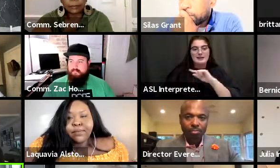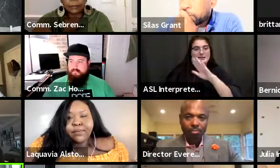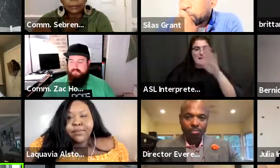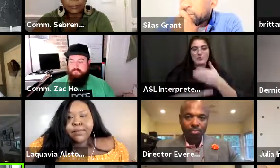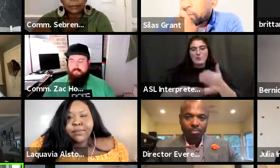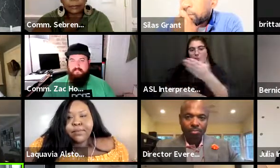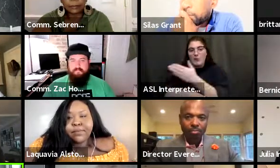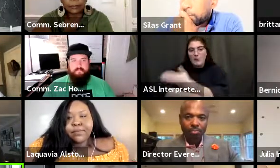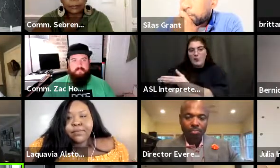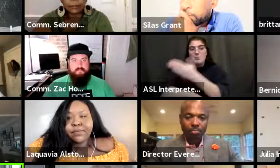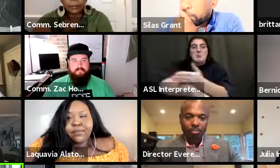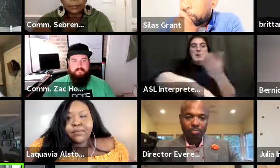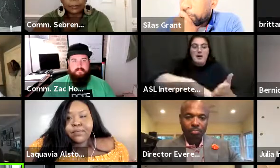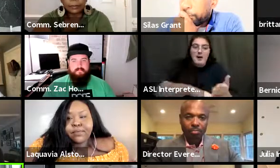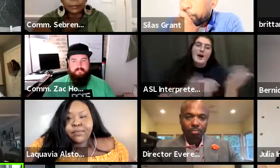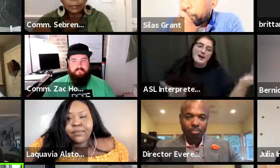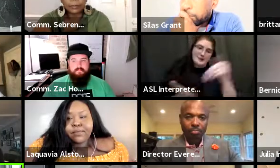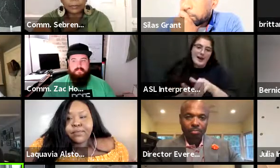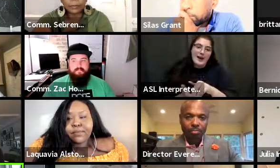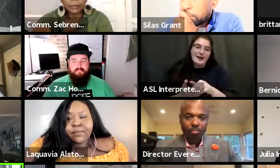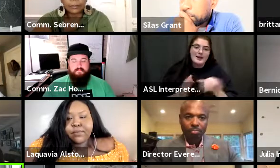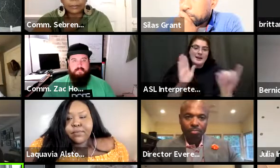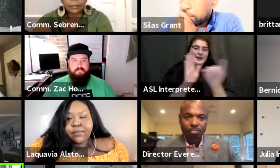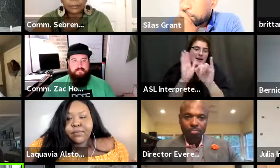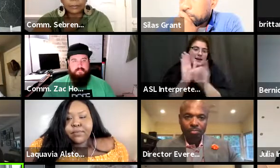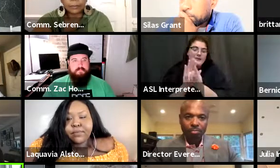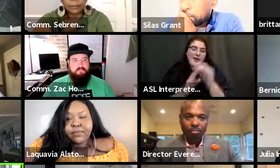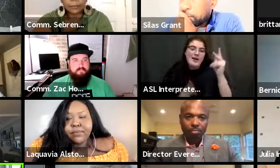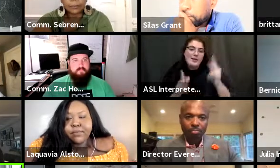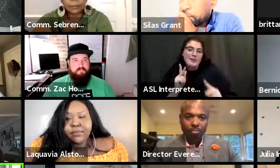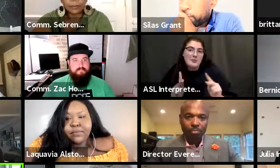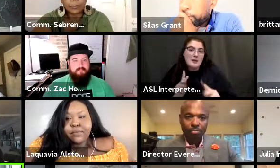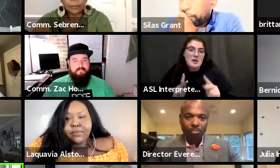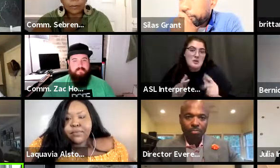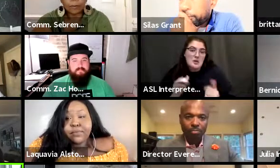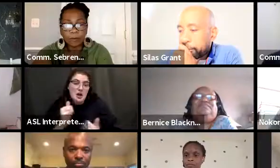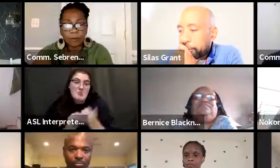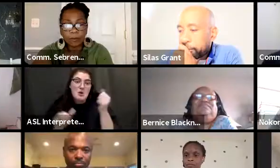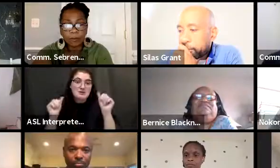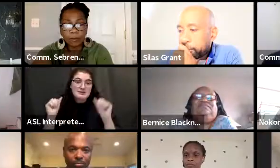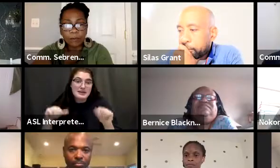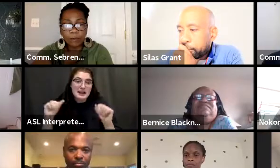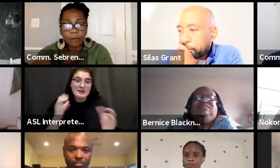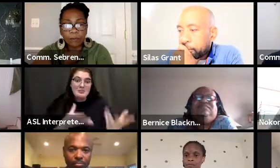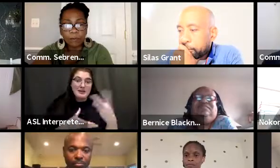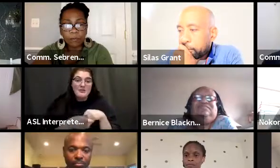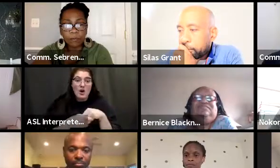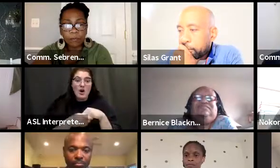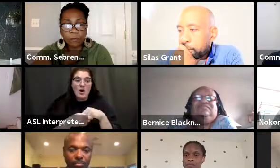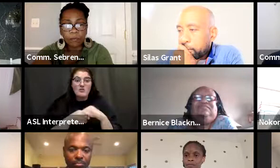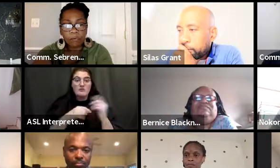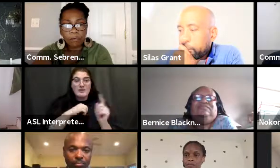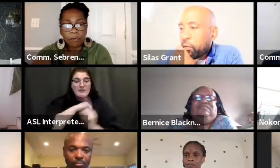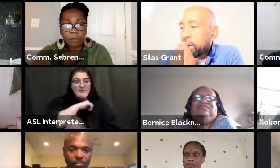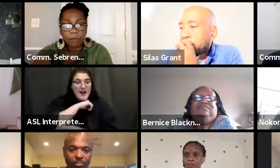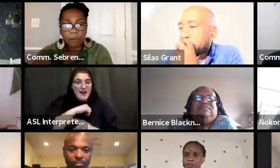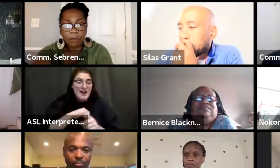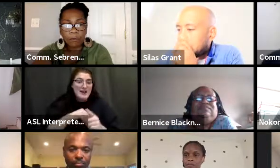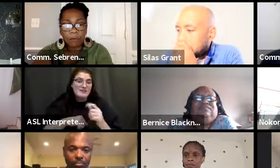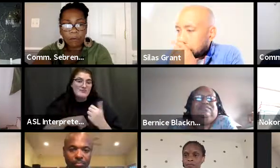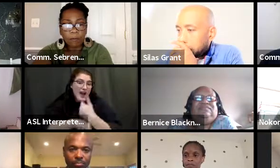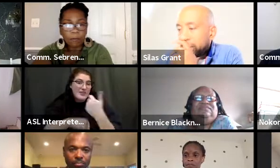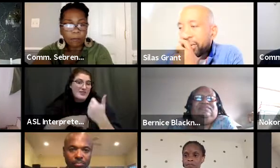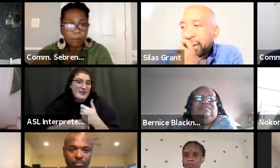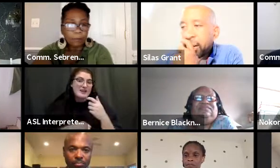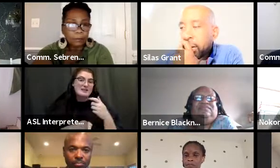in identifying the people who are most likely to be involved in violence, either as